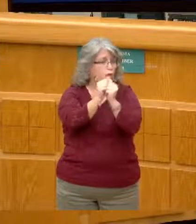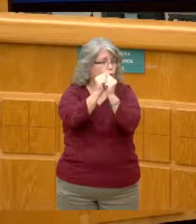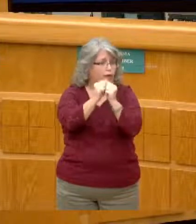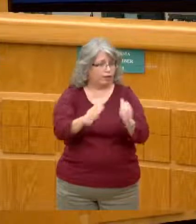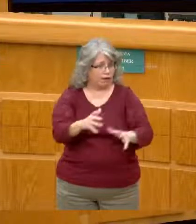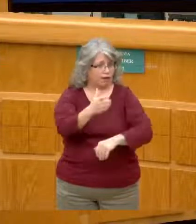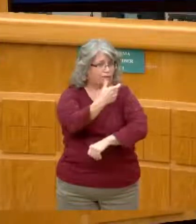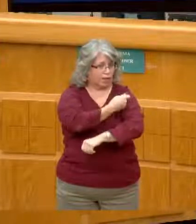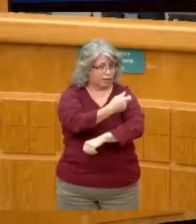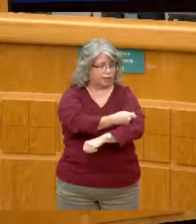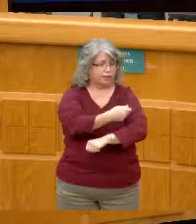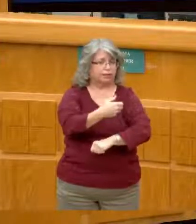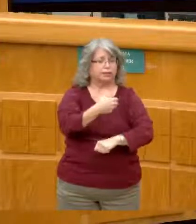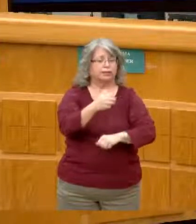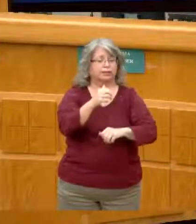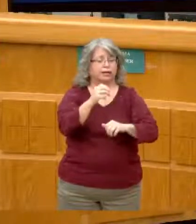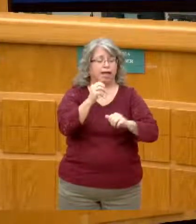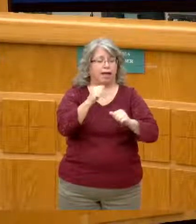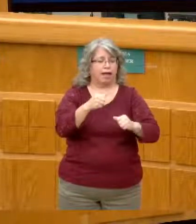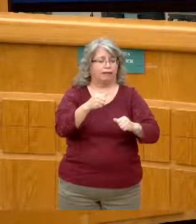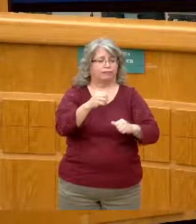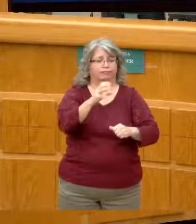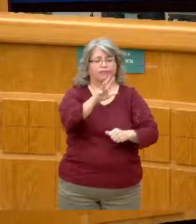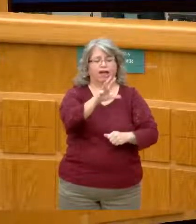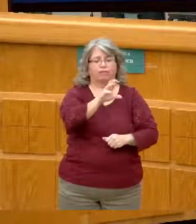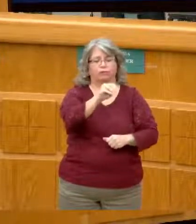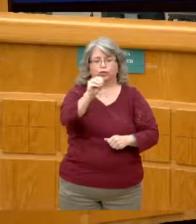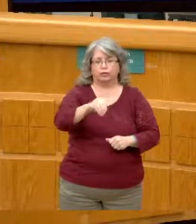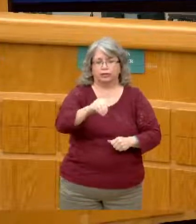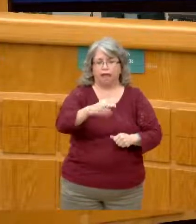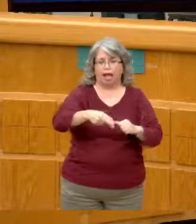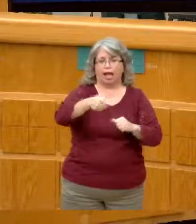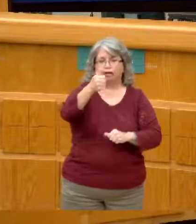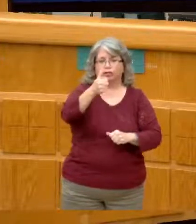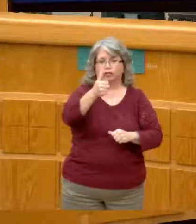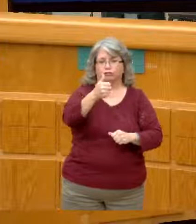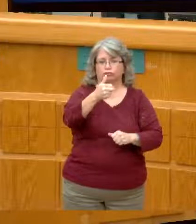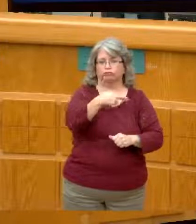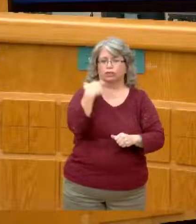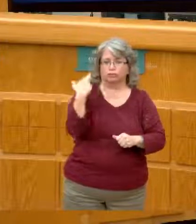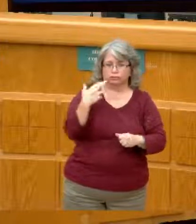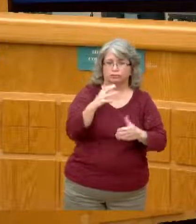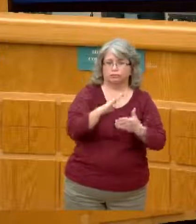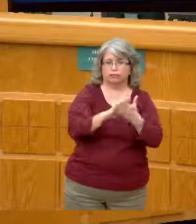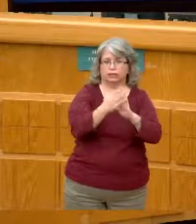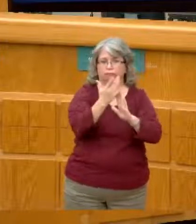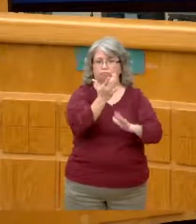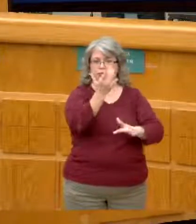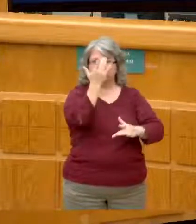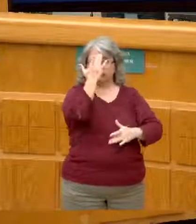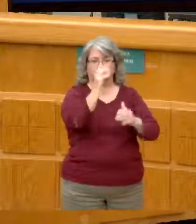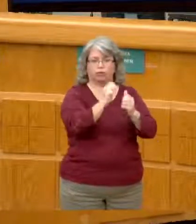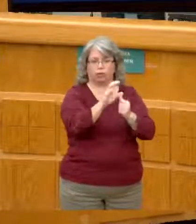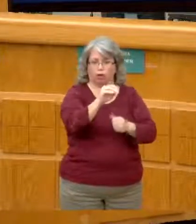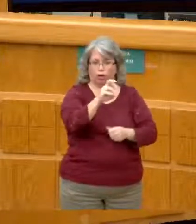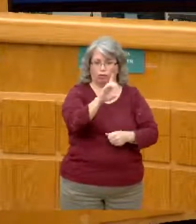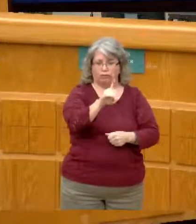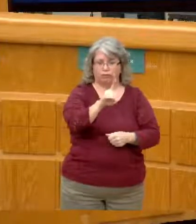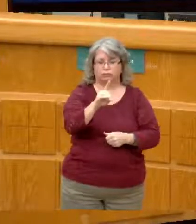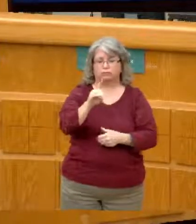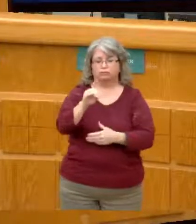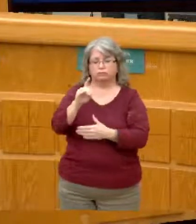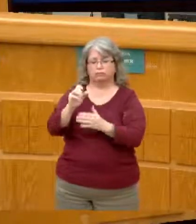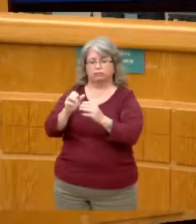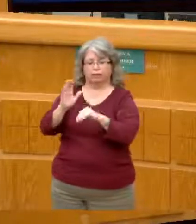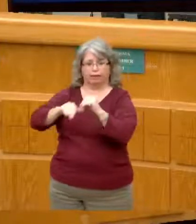were fully vaccinated with a booster. So, we talk about these vaccine breakthrough cases, and you might think, well, why get vaccinated if